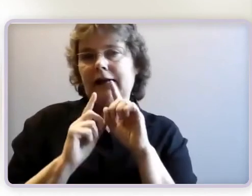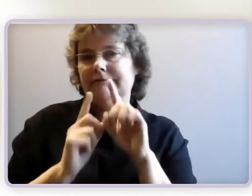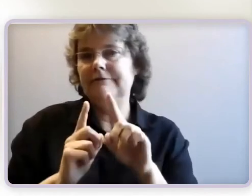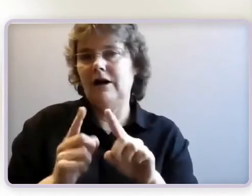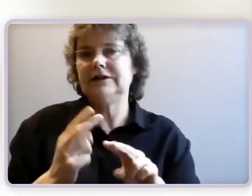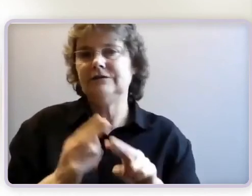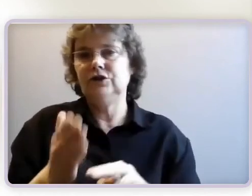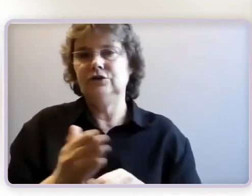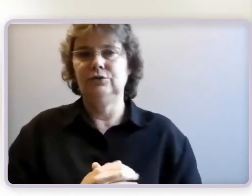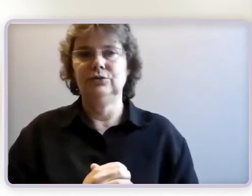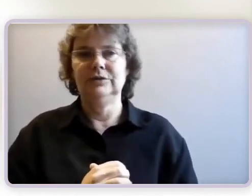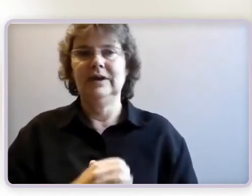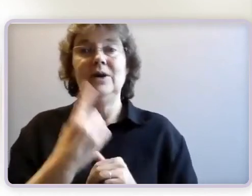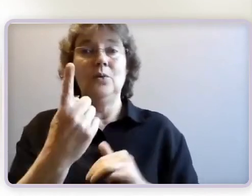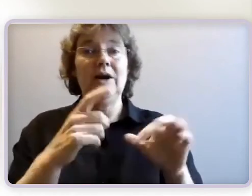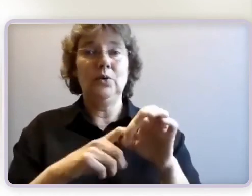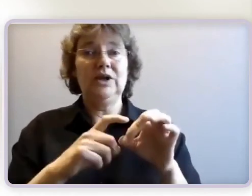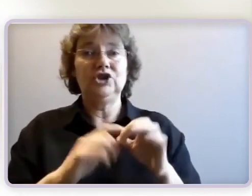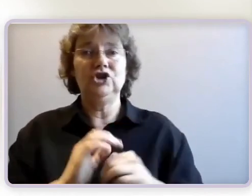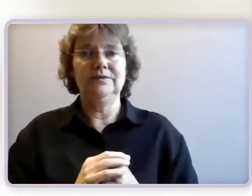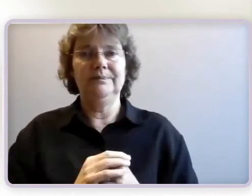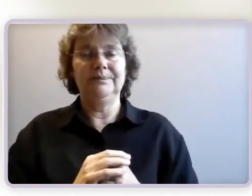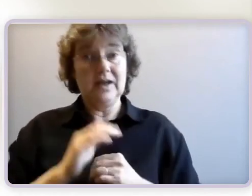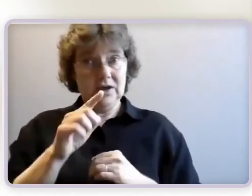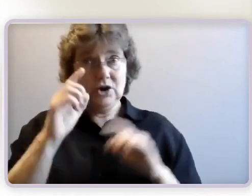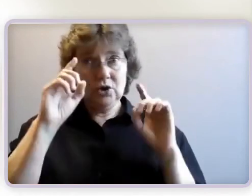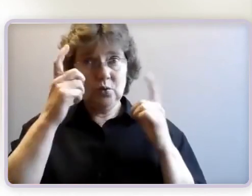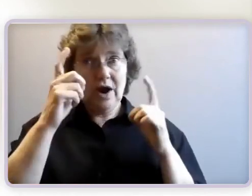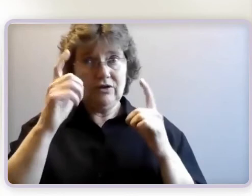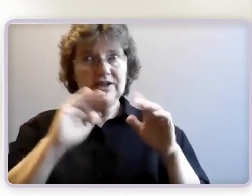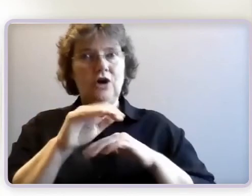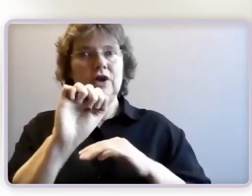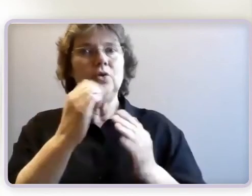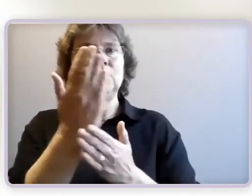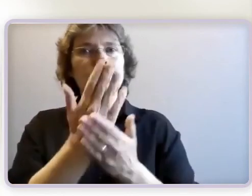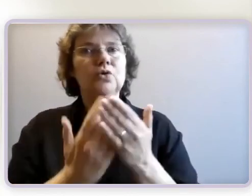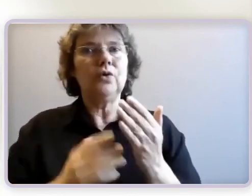So one of the questions is, are you worried about the privacy of your story?